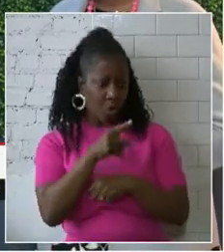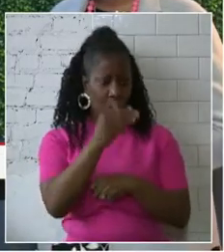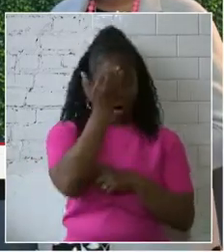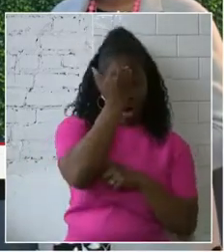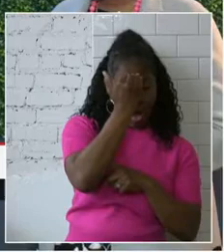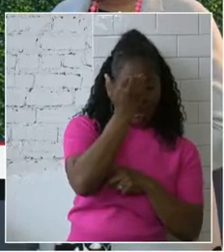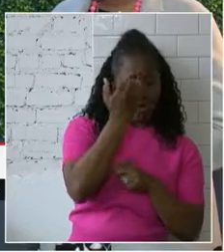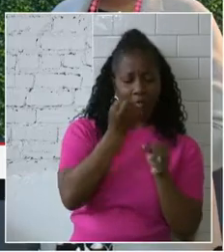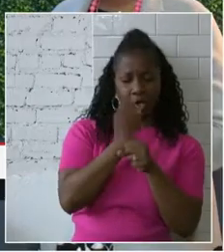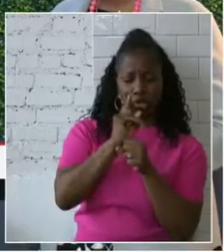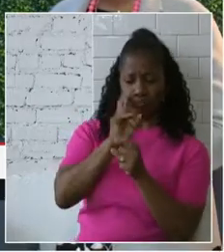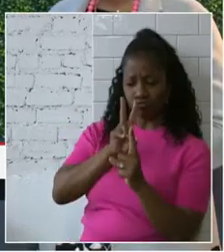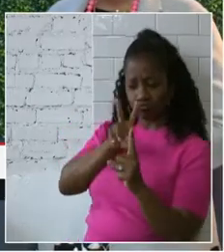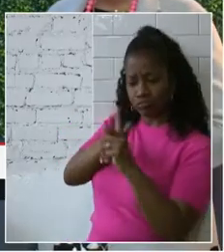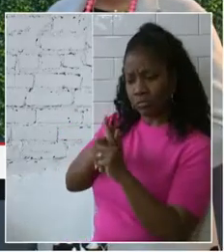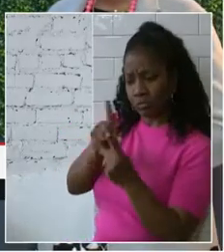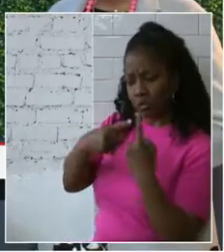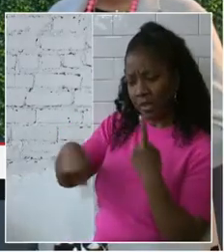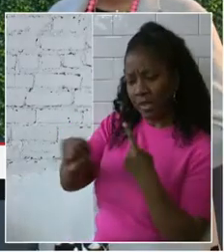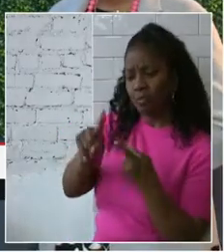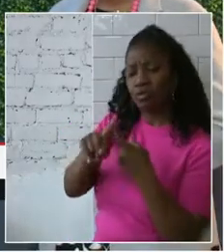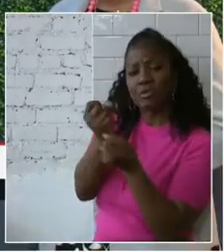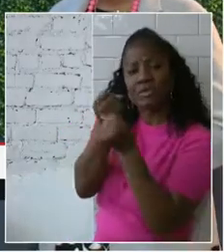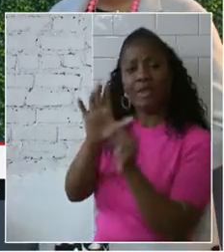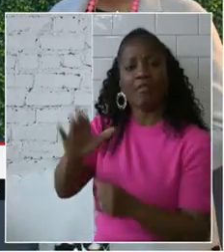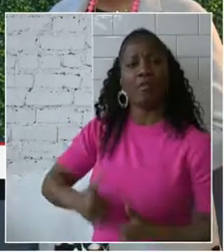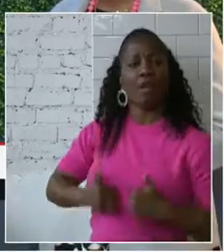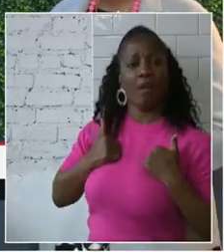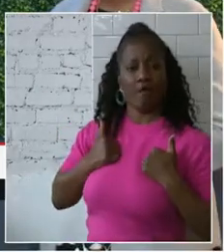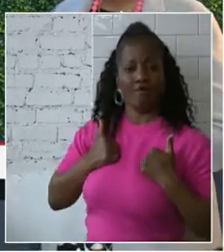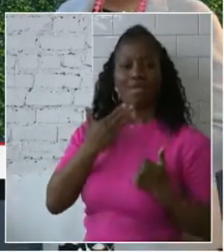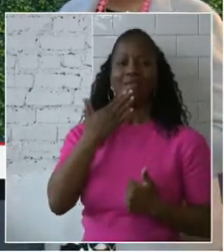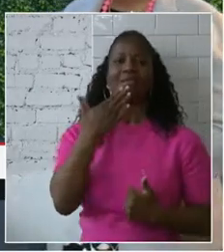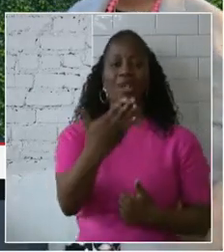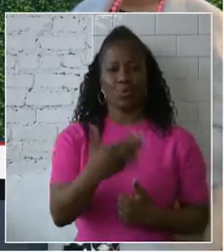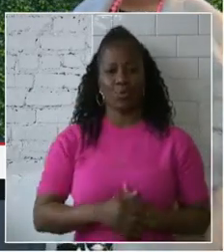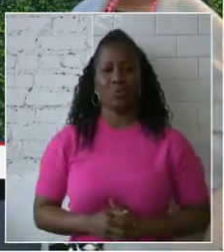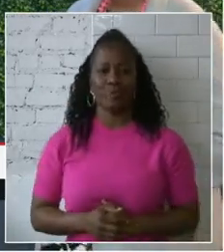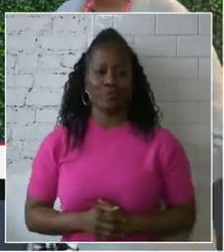action steps to transform and save lives. Thank you.